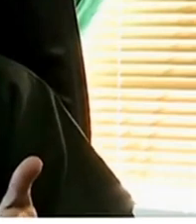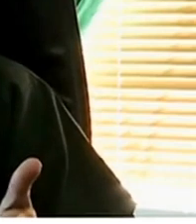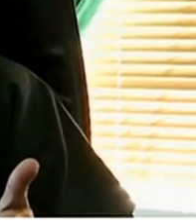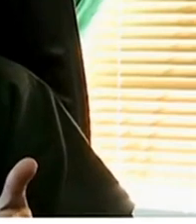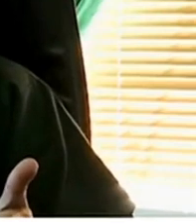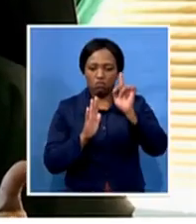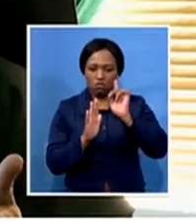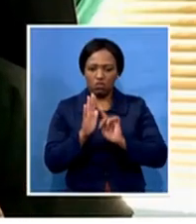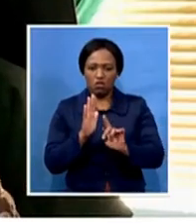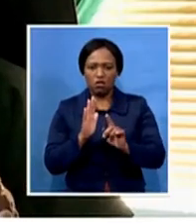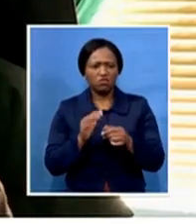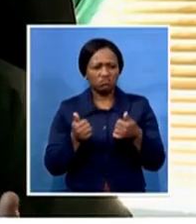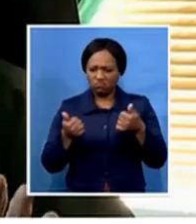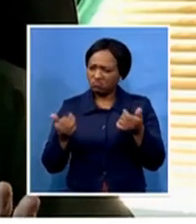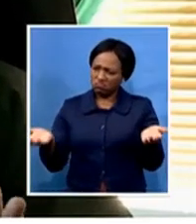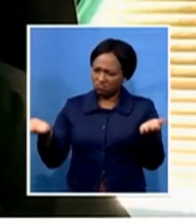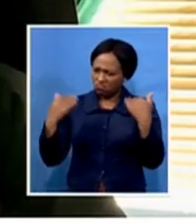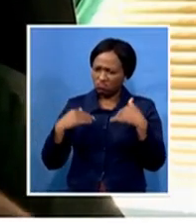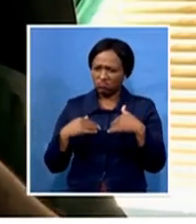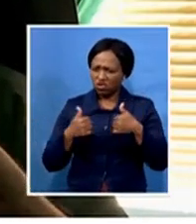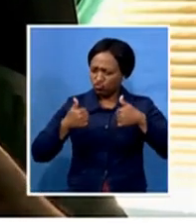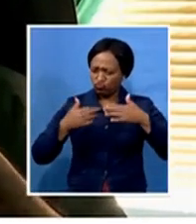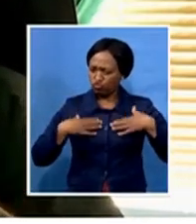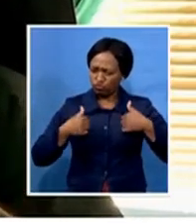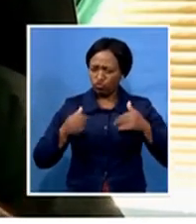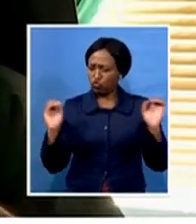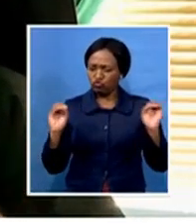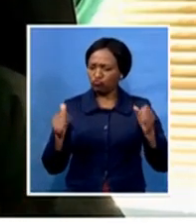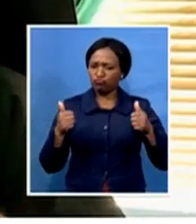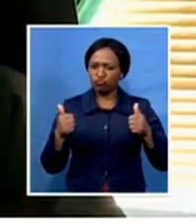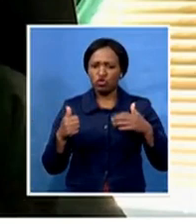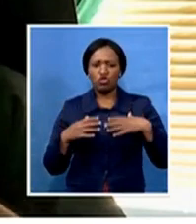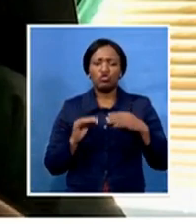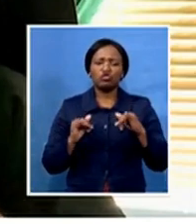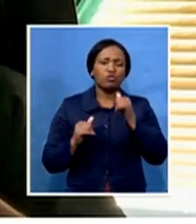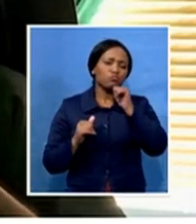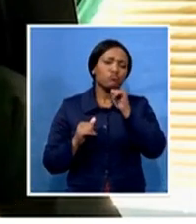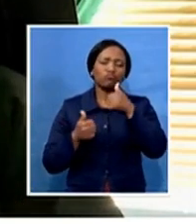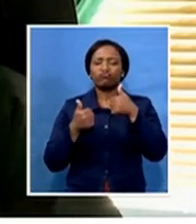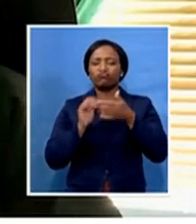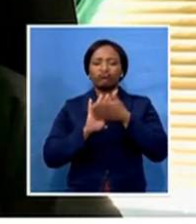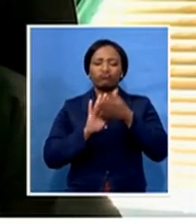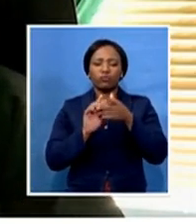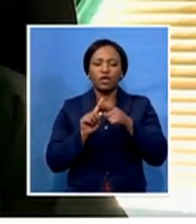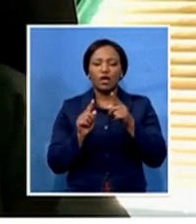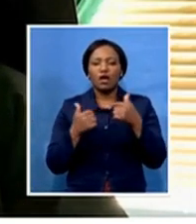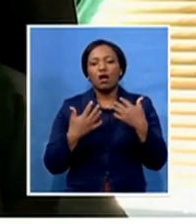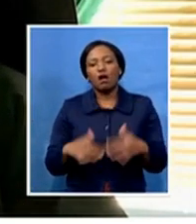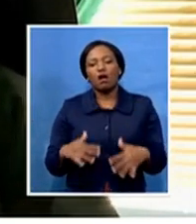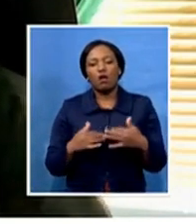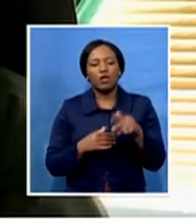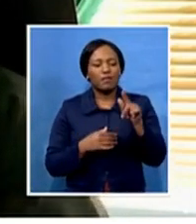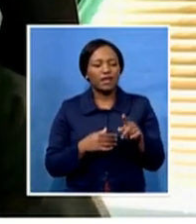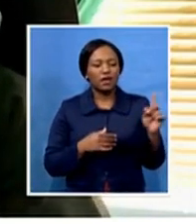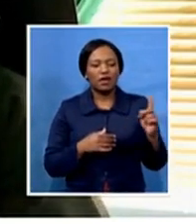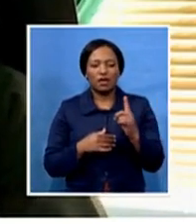into sivayo up, sihlele mnandi. And it's so reassuring when a person can speak to you in your own language, tell